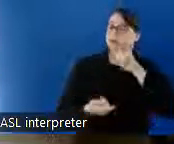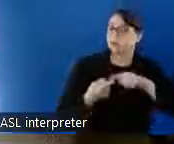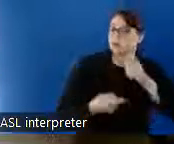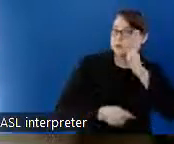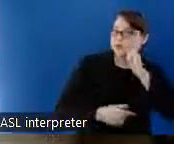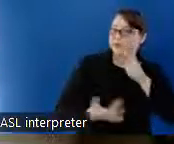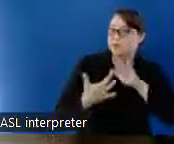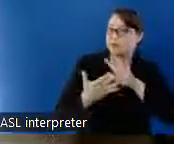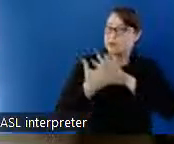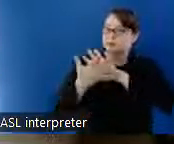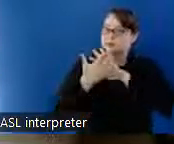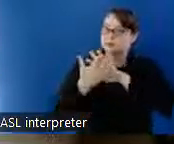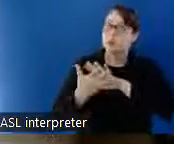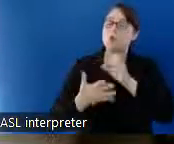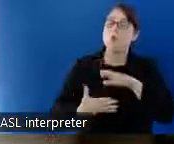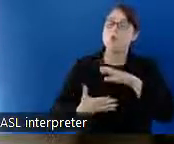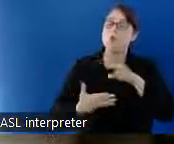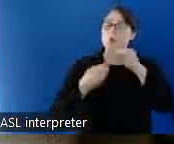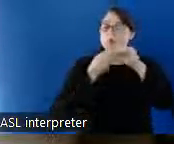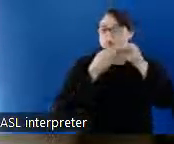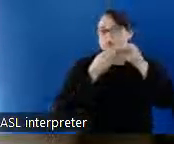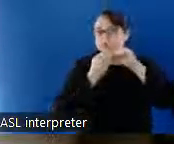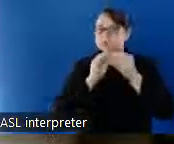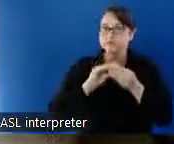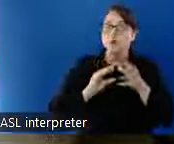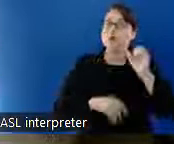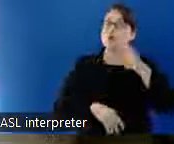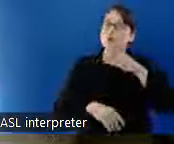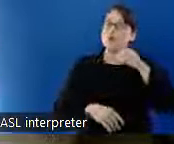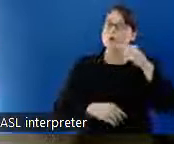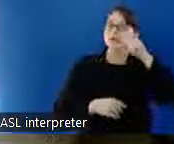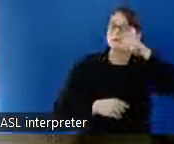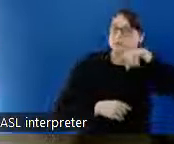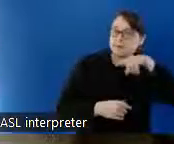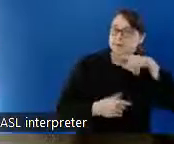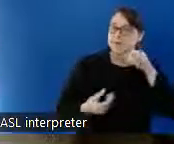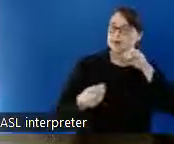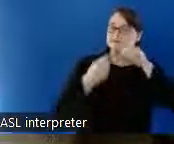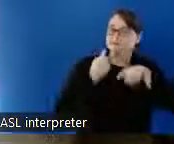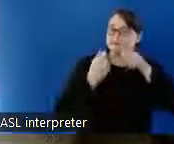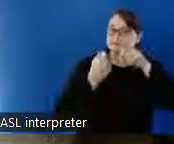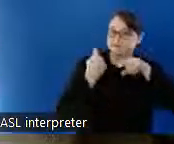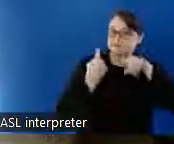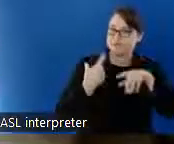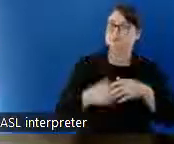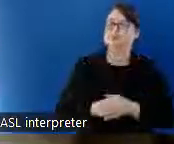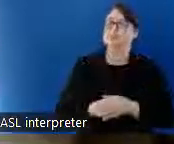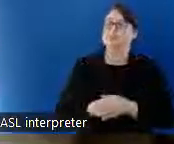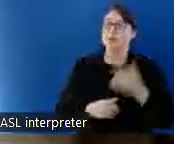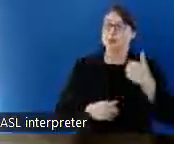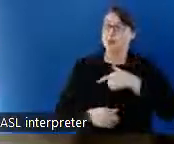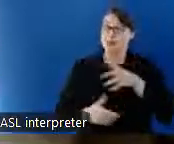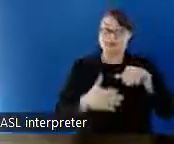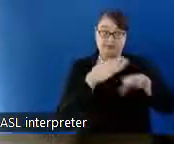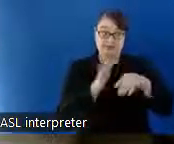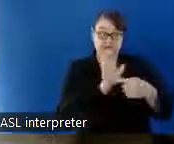and spittle, are exchanged. We are working directly with communities to ensure they have access to the latest science and data so that they are